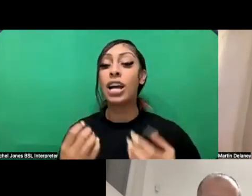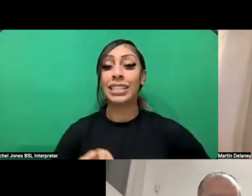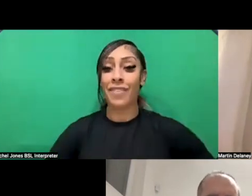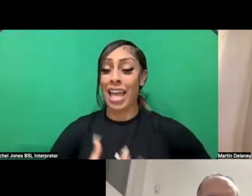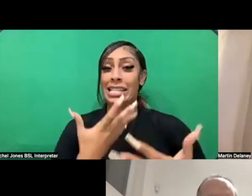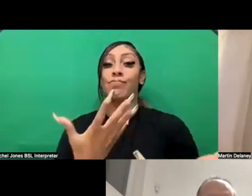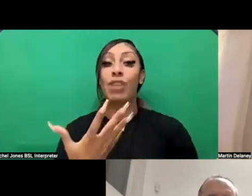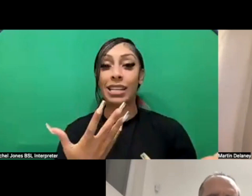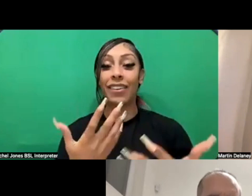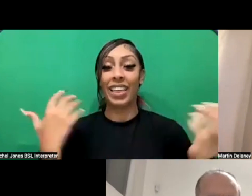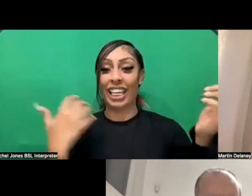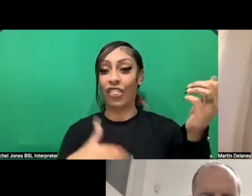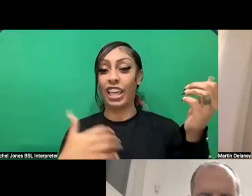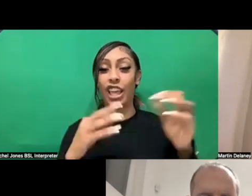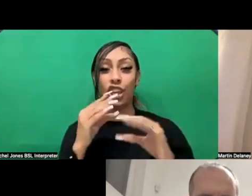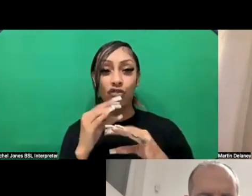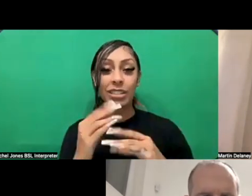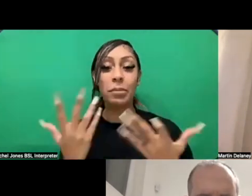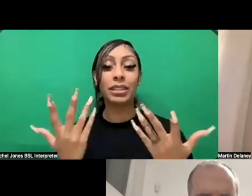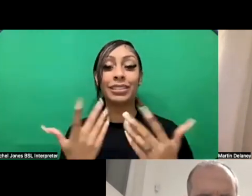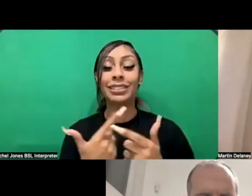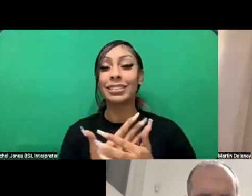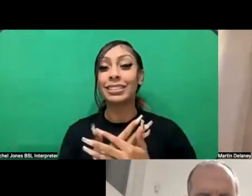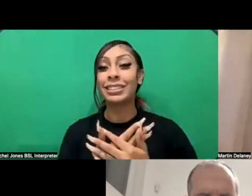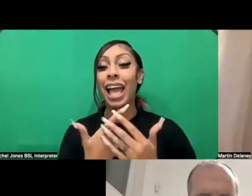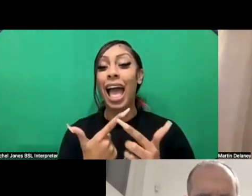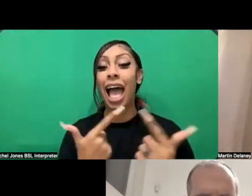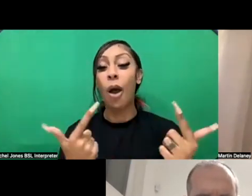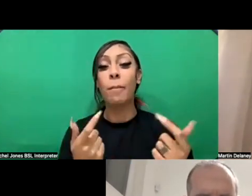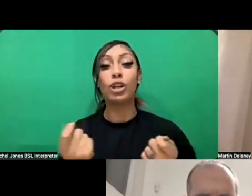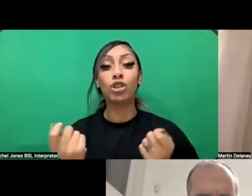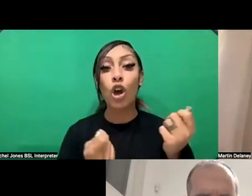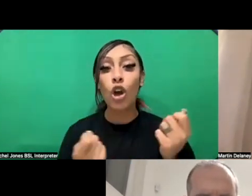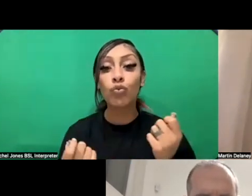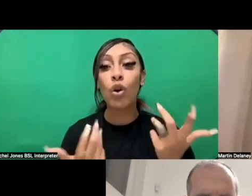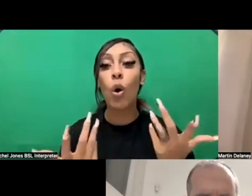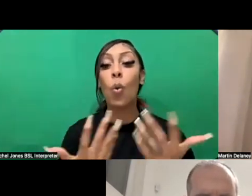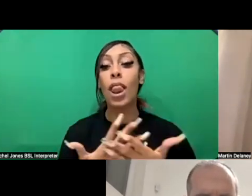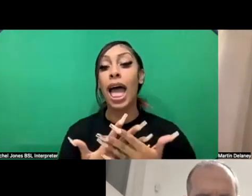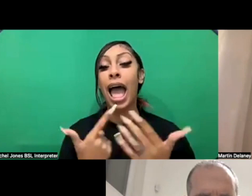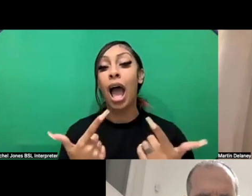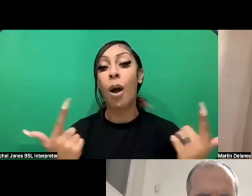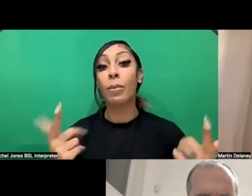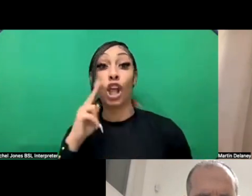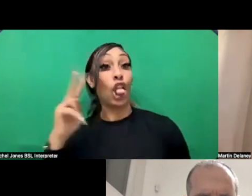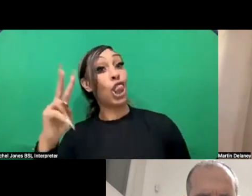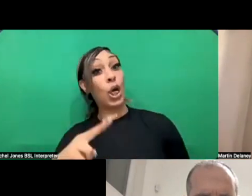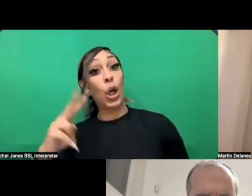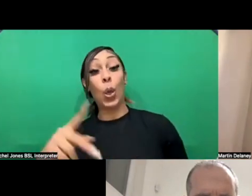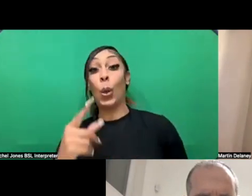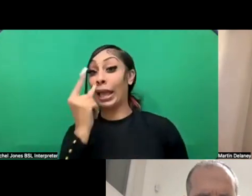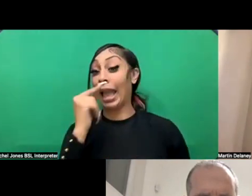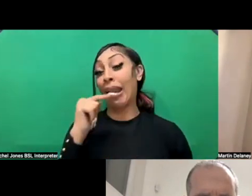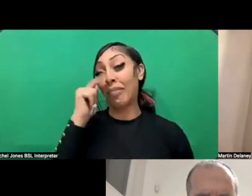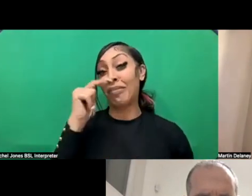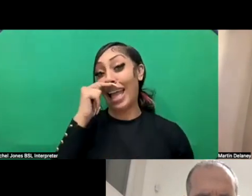instrument, but how much of that is controlled and how much is that is just, oh look, it can do fancy things if